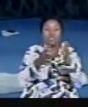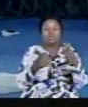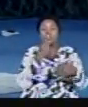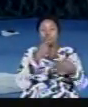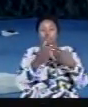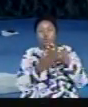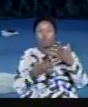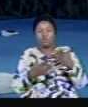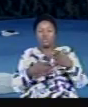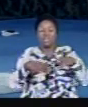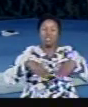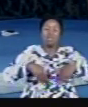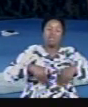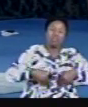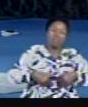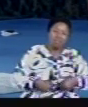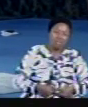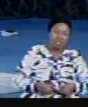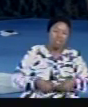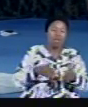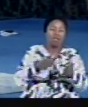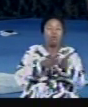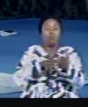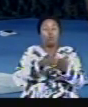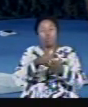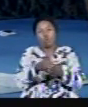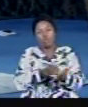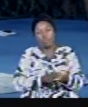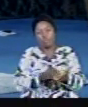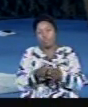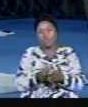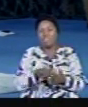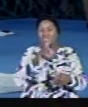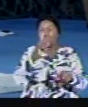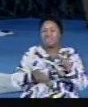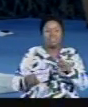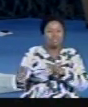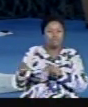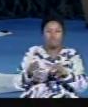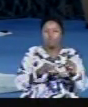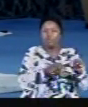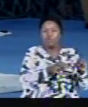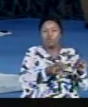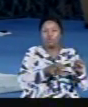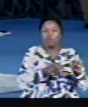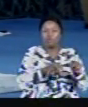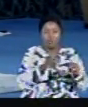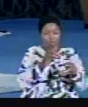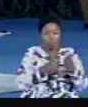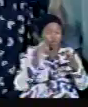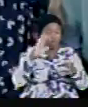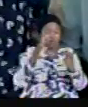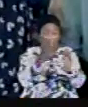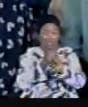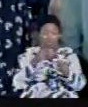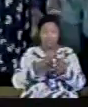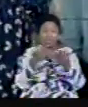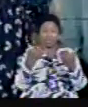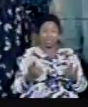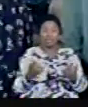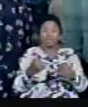tired, weak, cannot move. What are you going to receive?